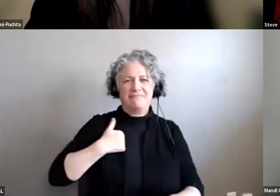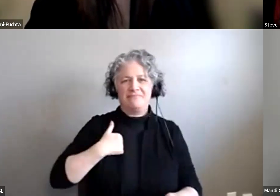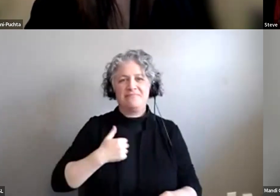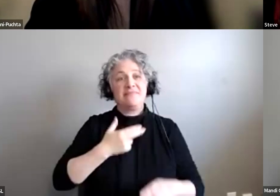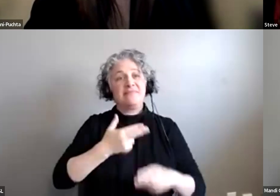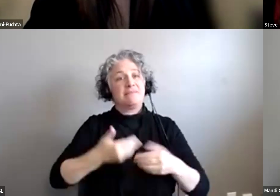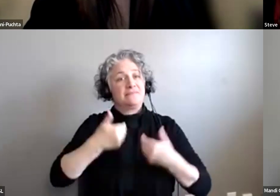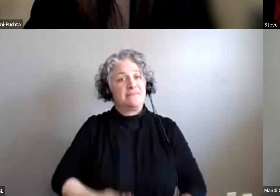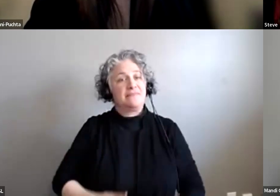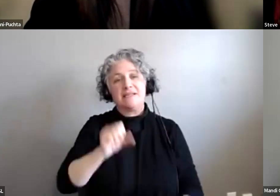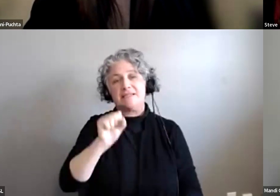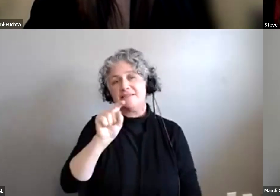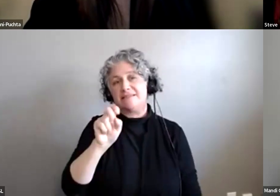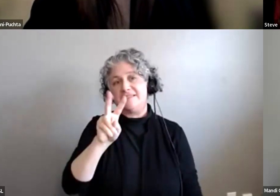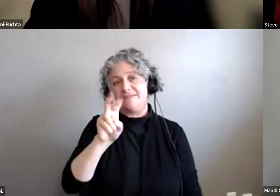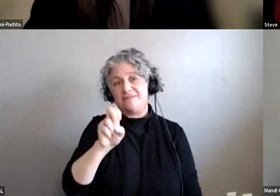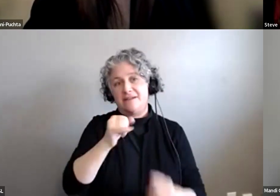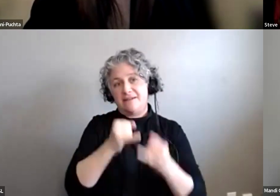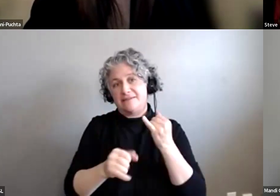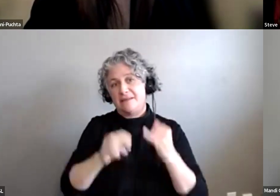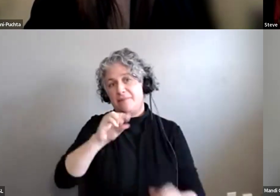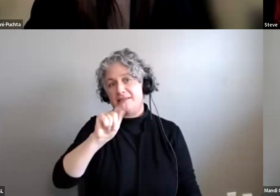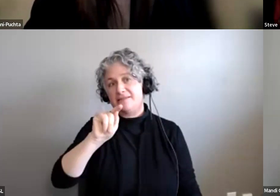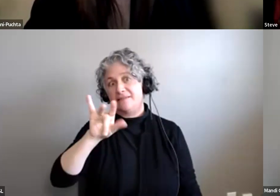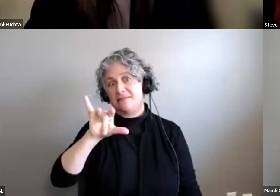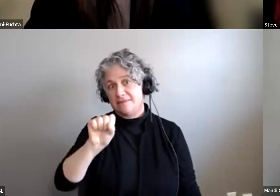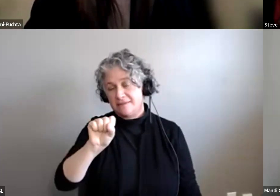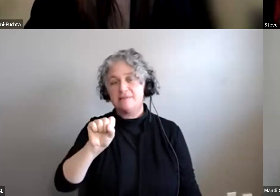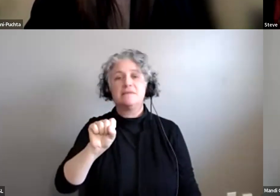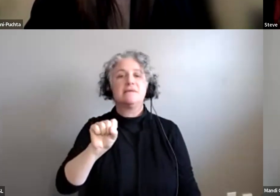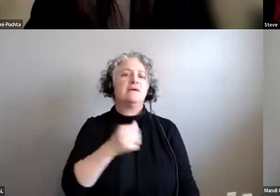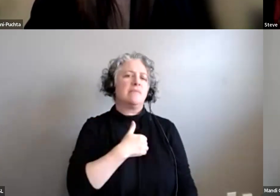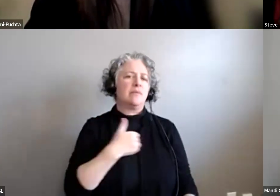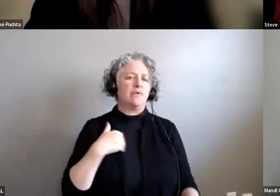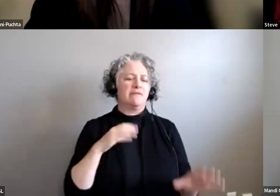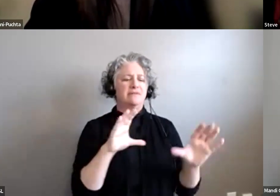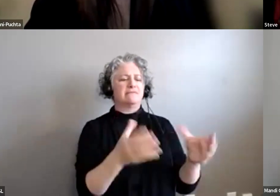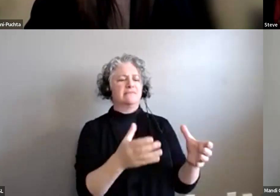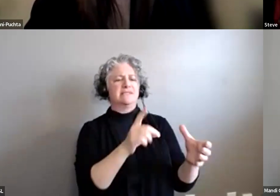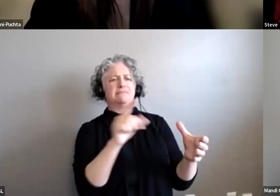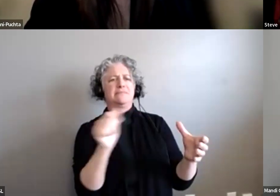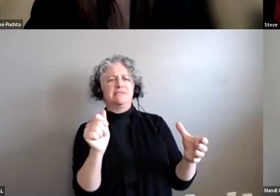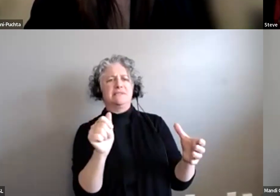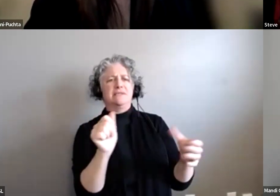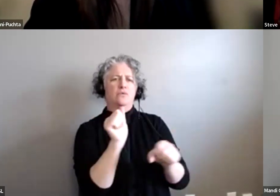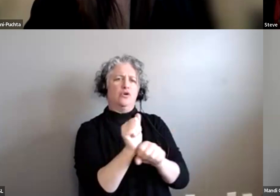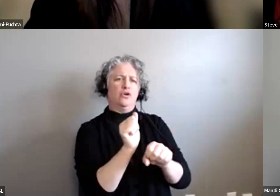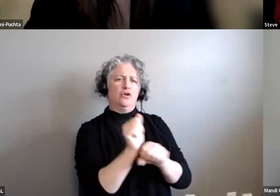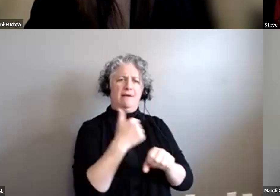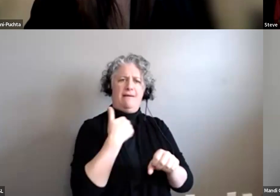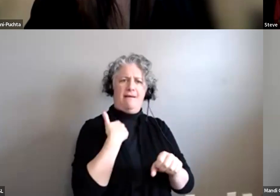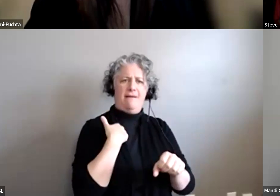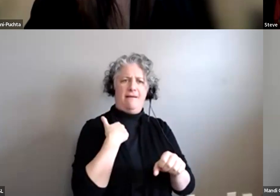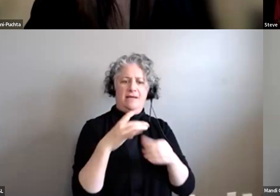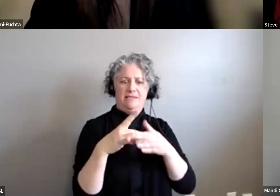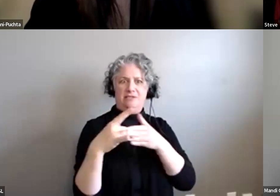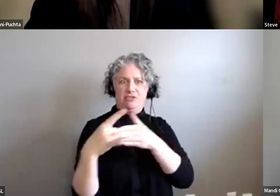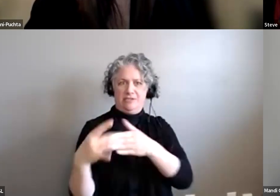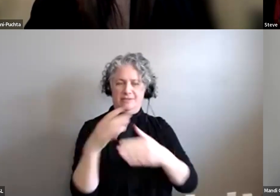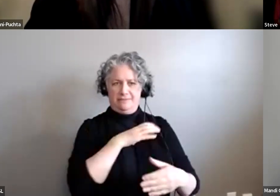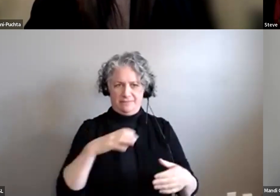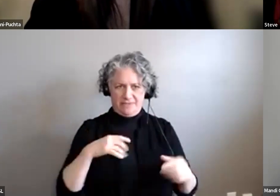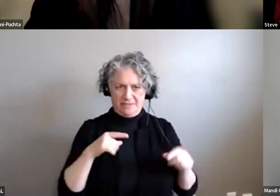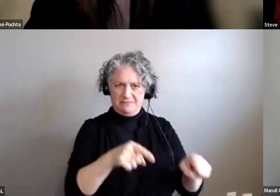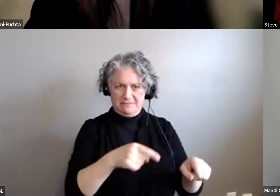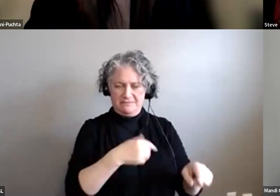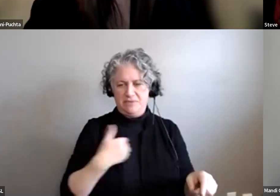is Steve Mantis. I'm a member of the Disability and Work Canada Steering Committee, and I represent